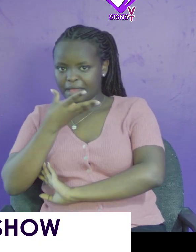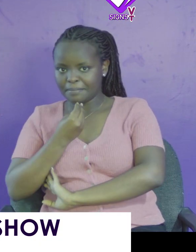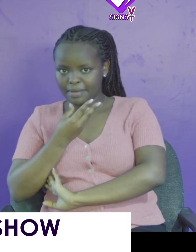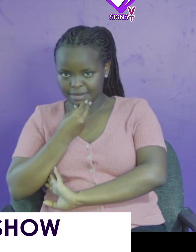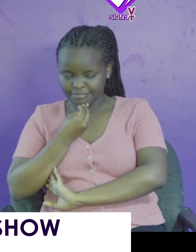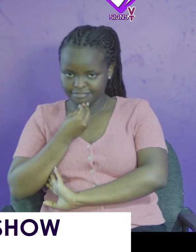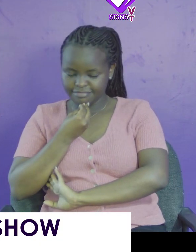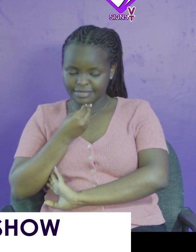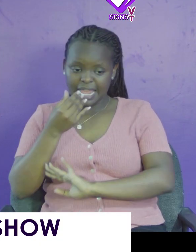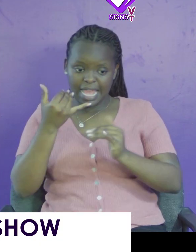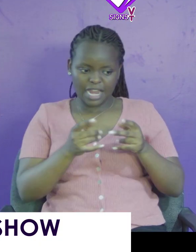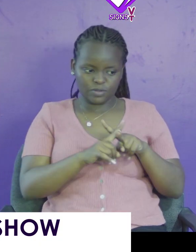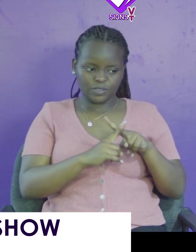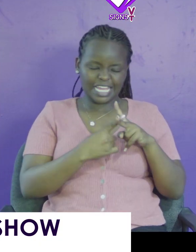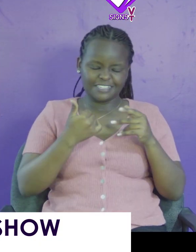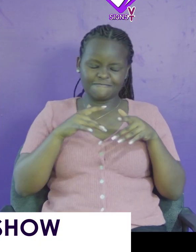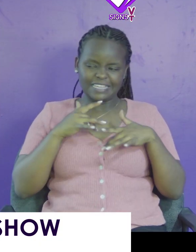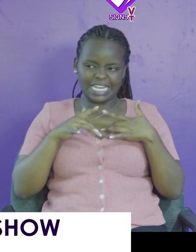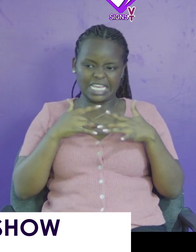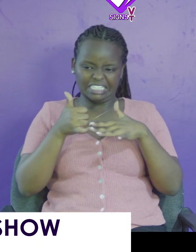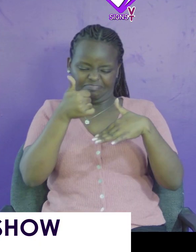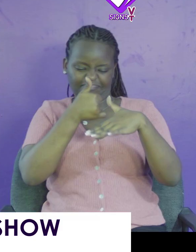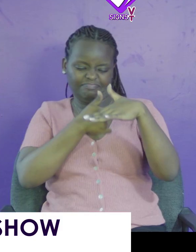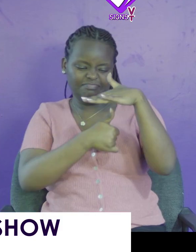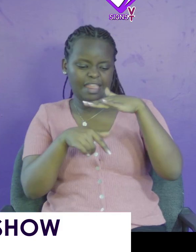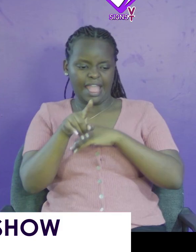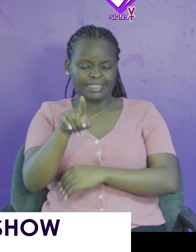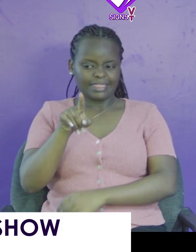when you now begin to feel inferior just because this woman,